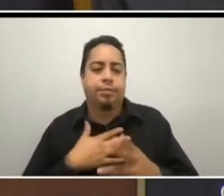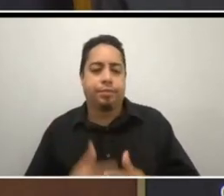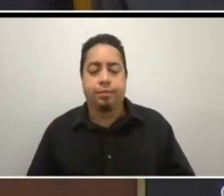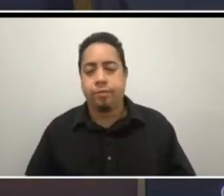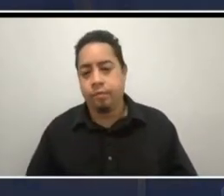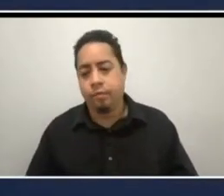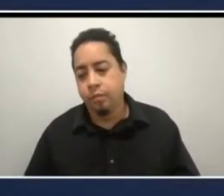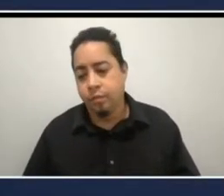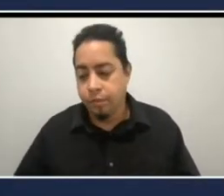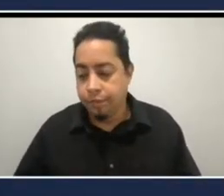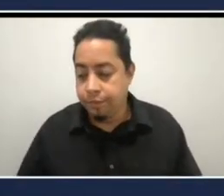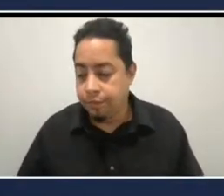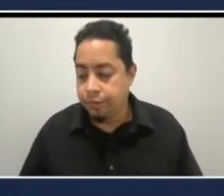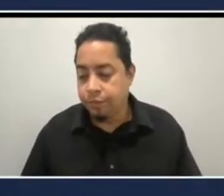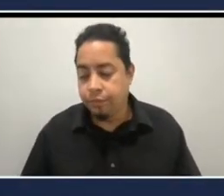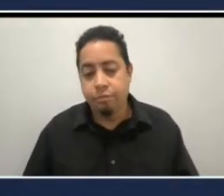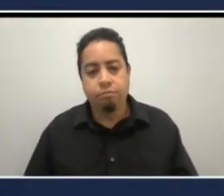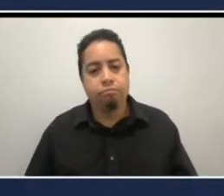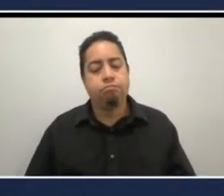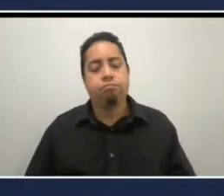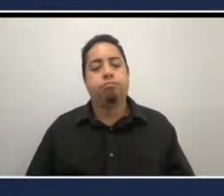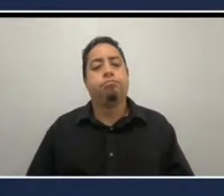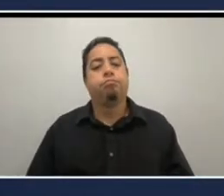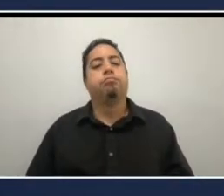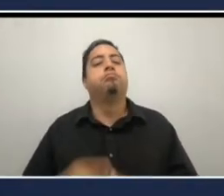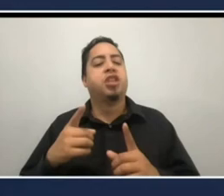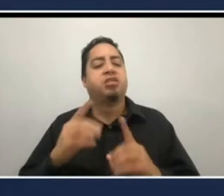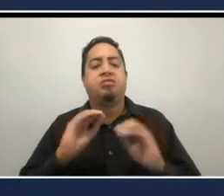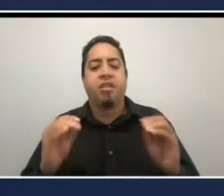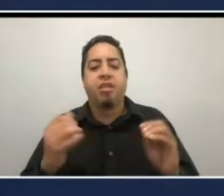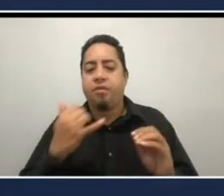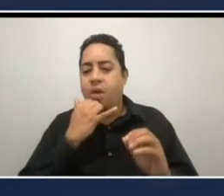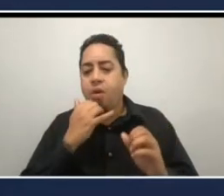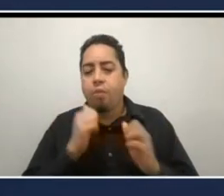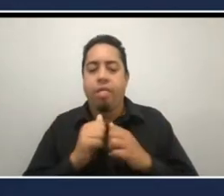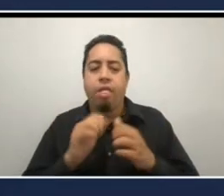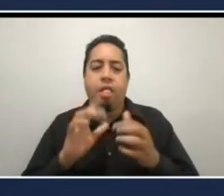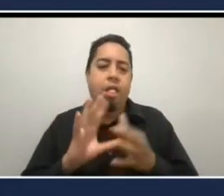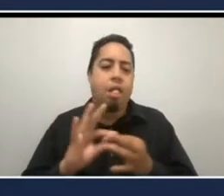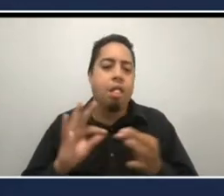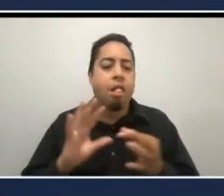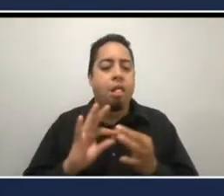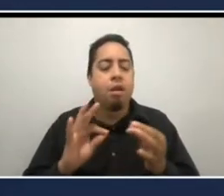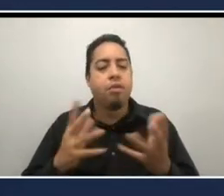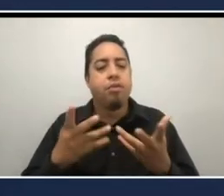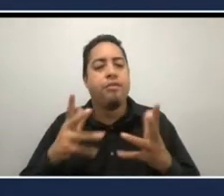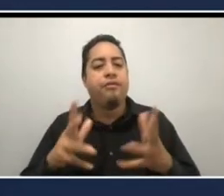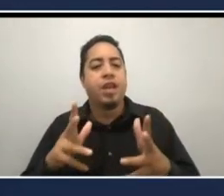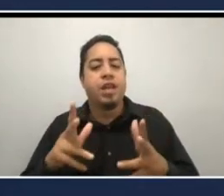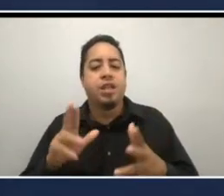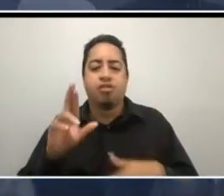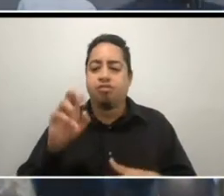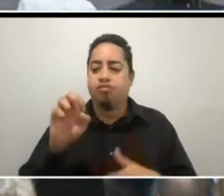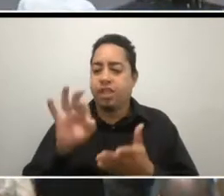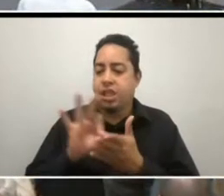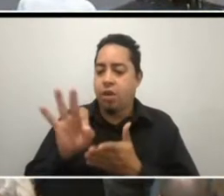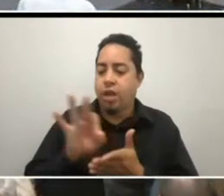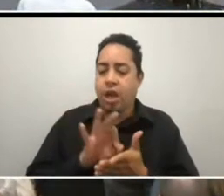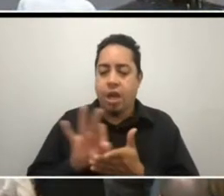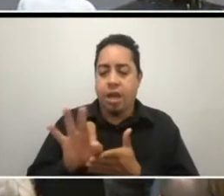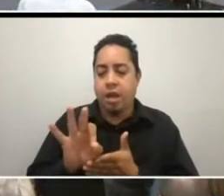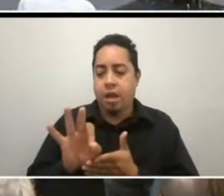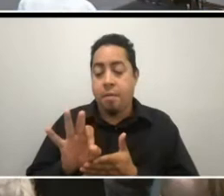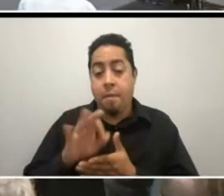And there's nothing wrong with saying that, you know, that you've recalculated, because